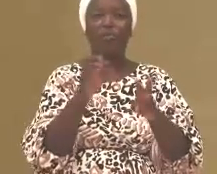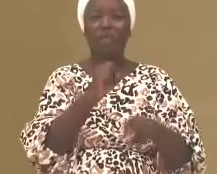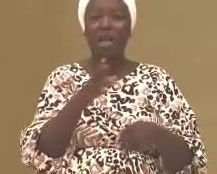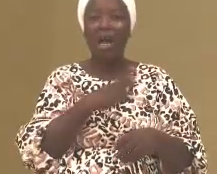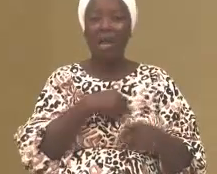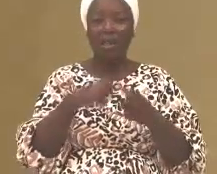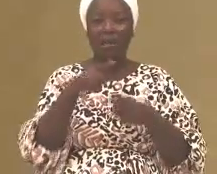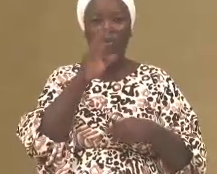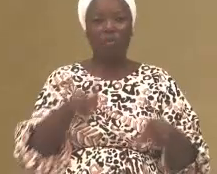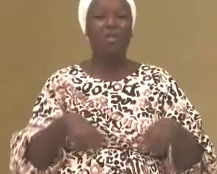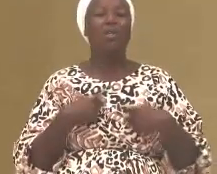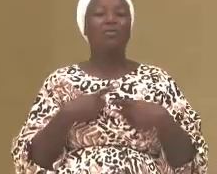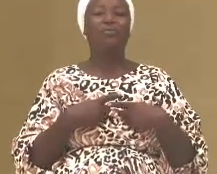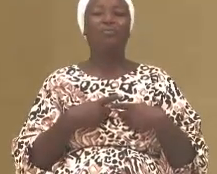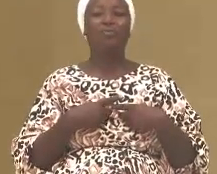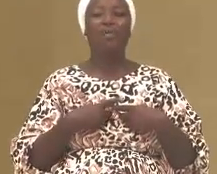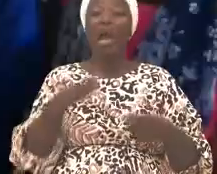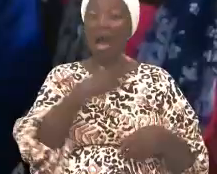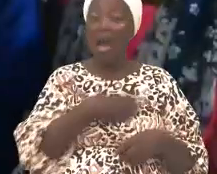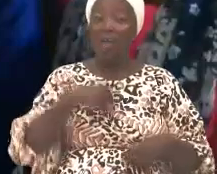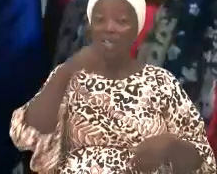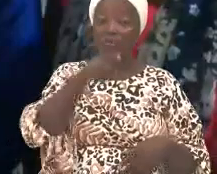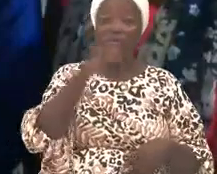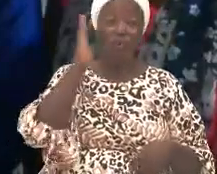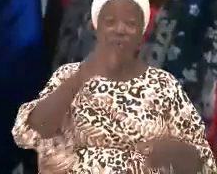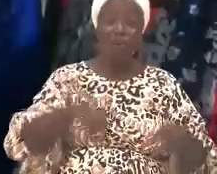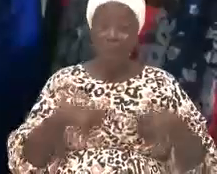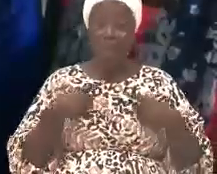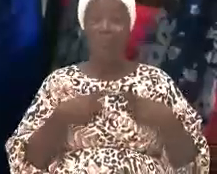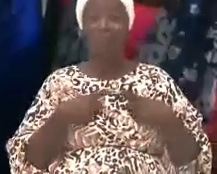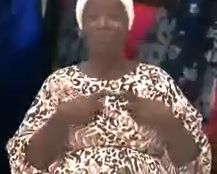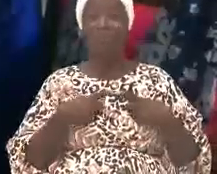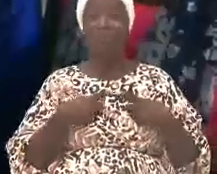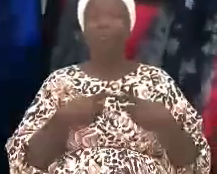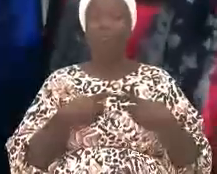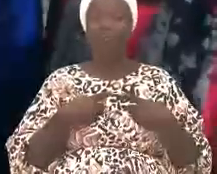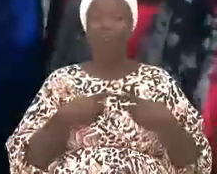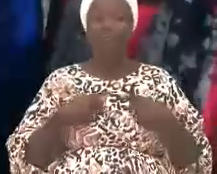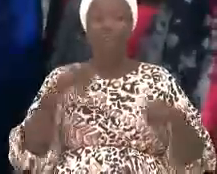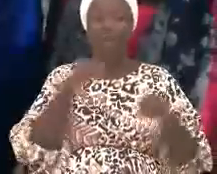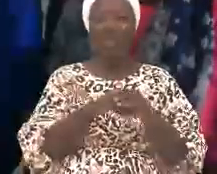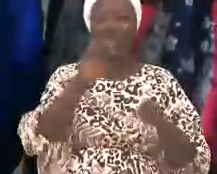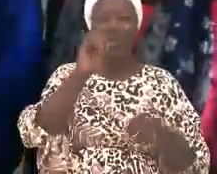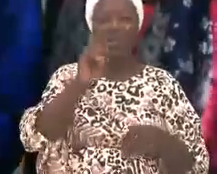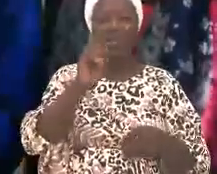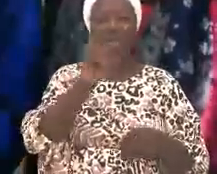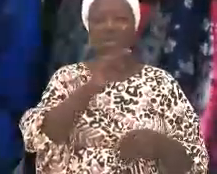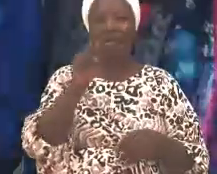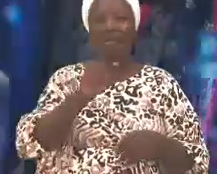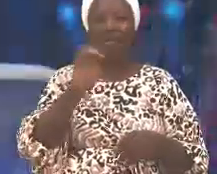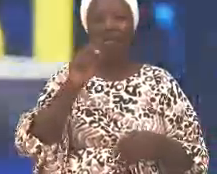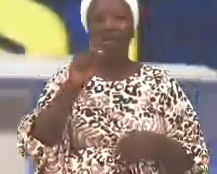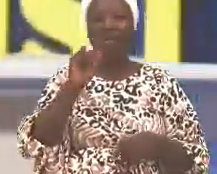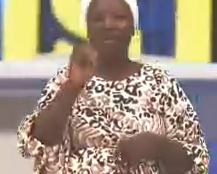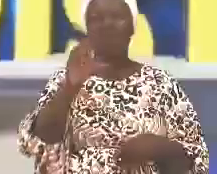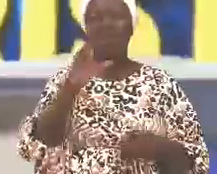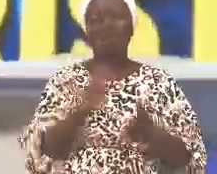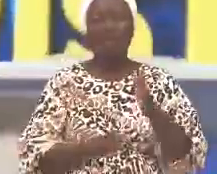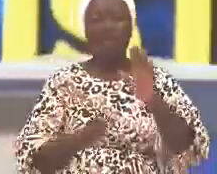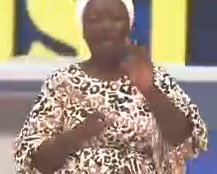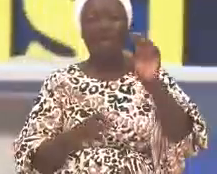live. And you will live. In Ezekiel chapter 18, reading from verse